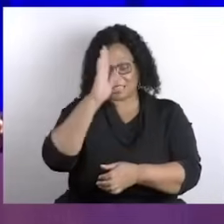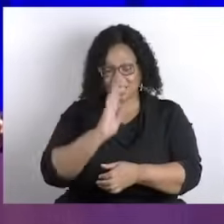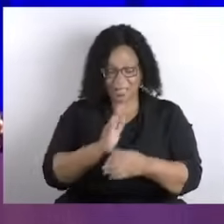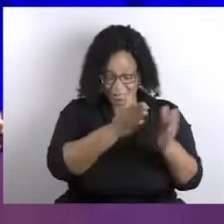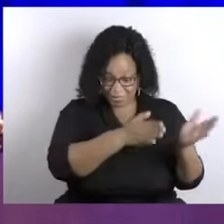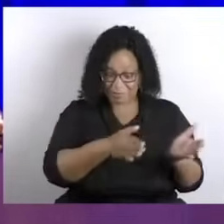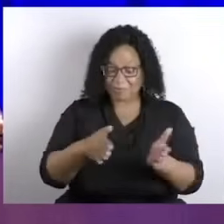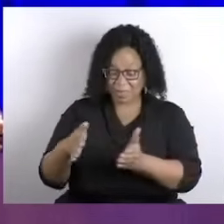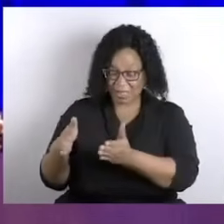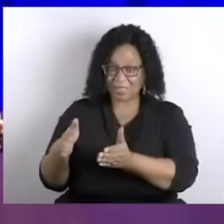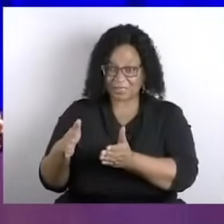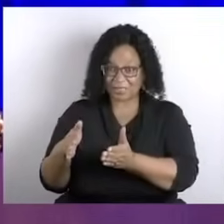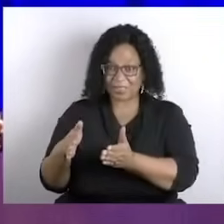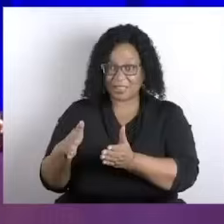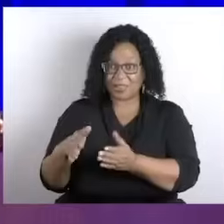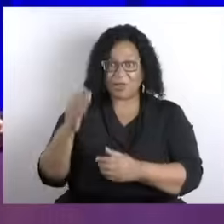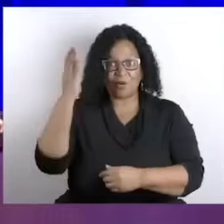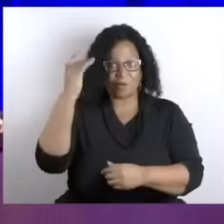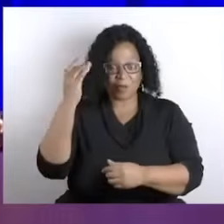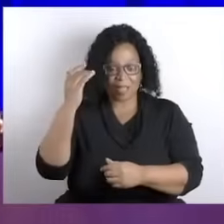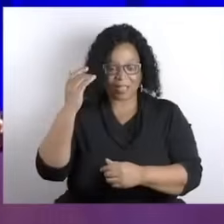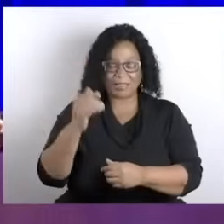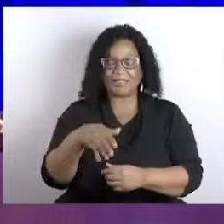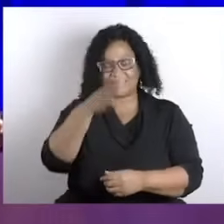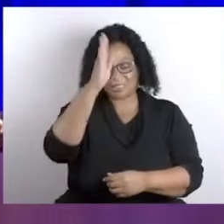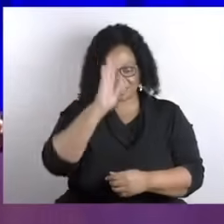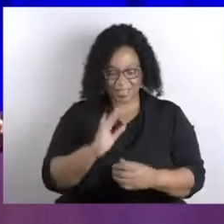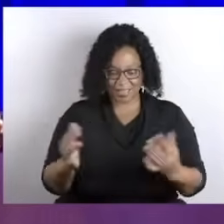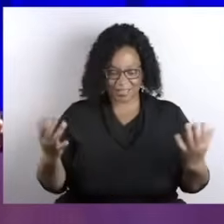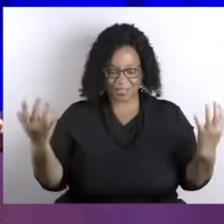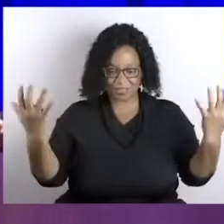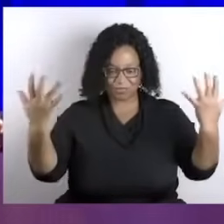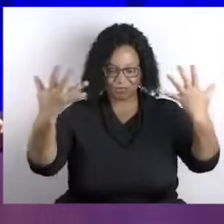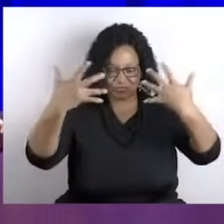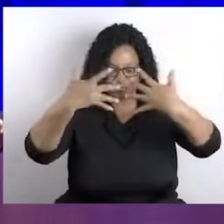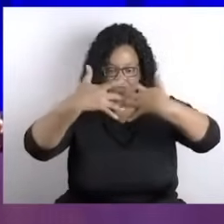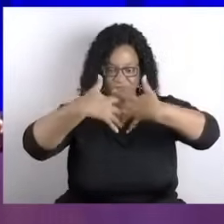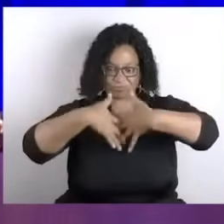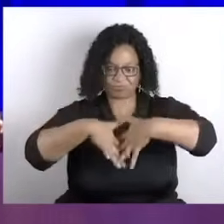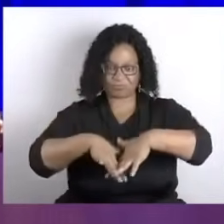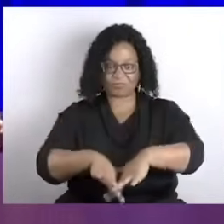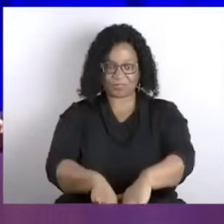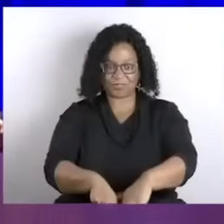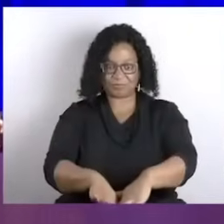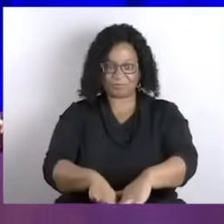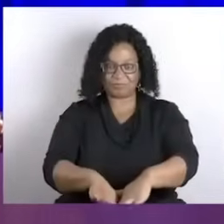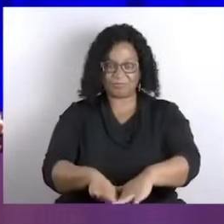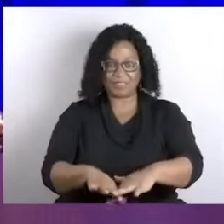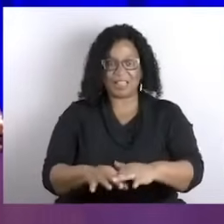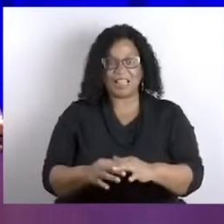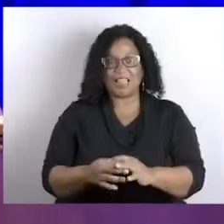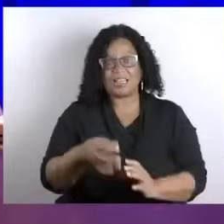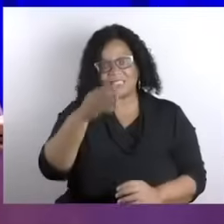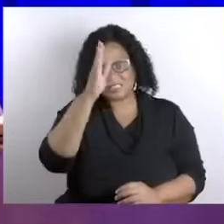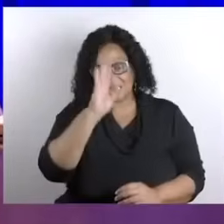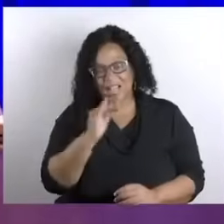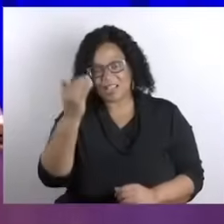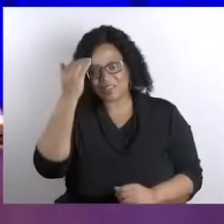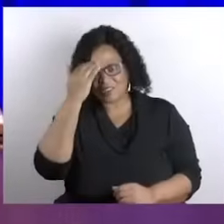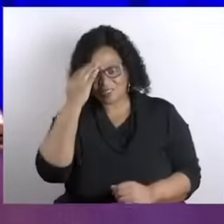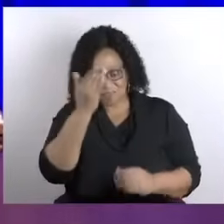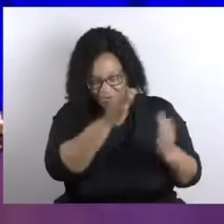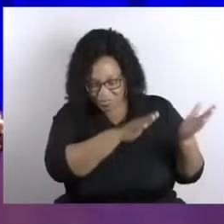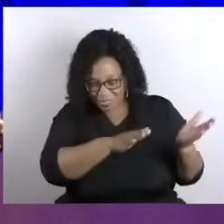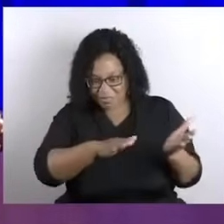good, because I'm weaving it all together. I know the masterpiece that I have planned in my mind. And